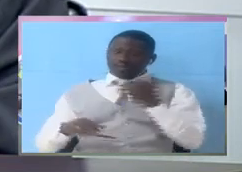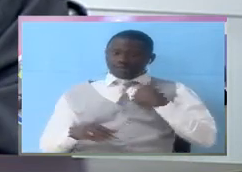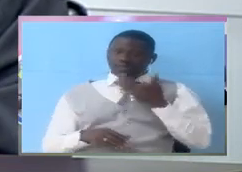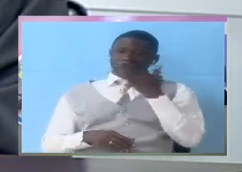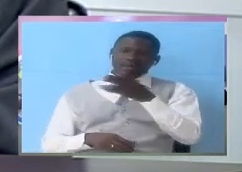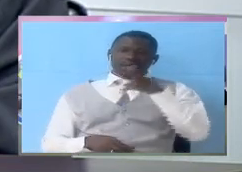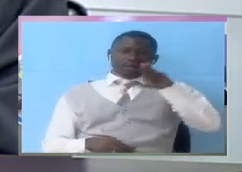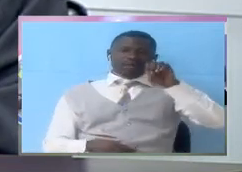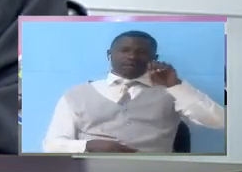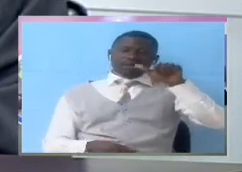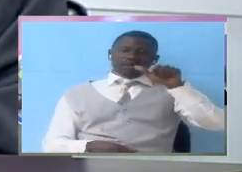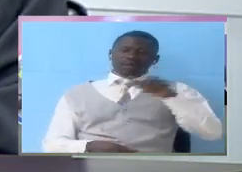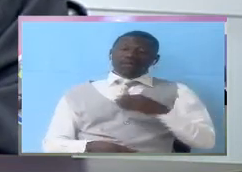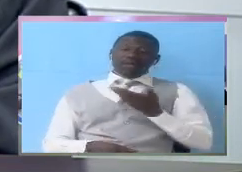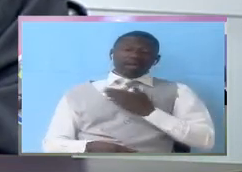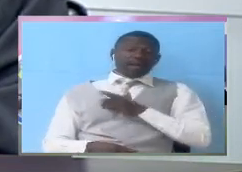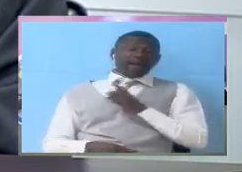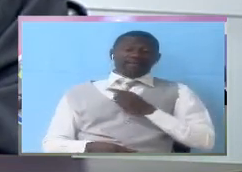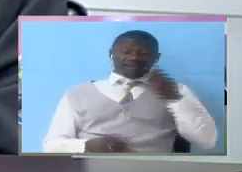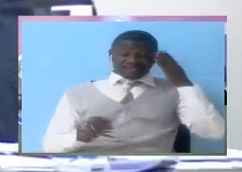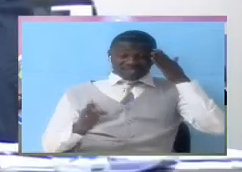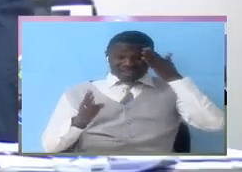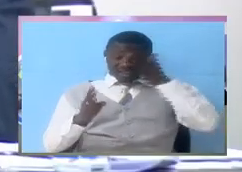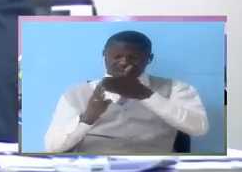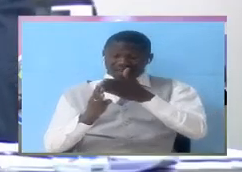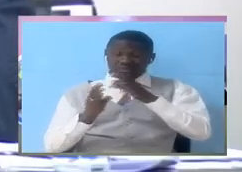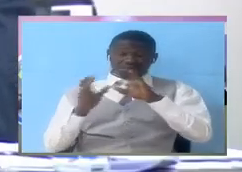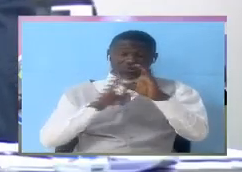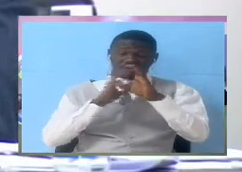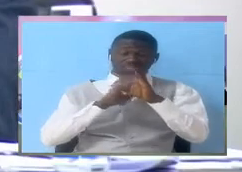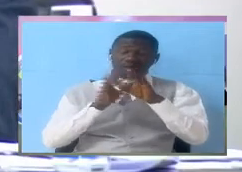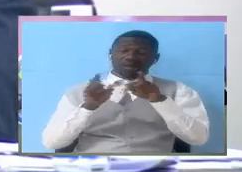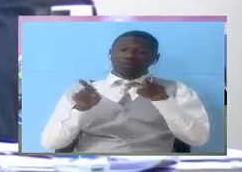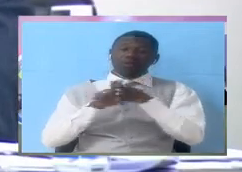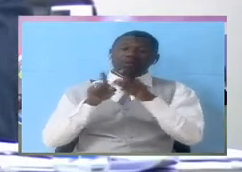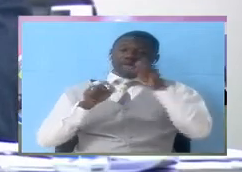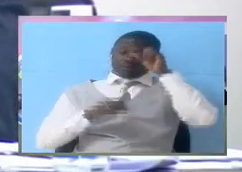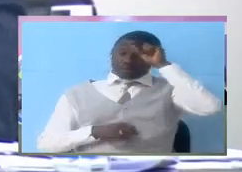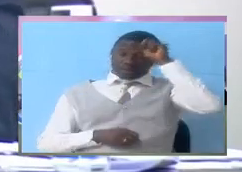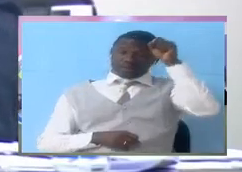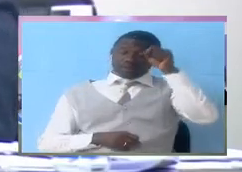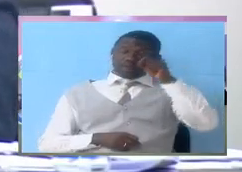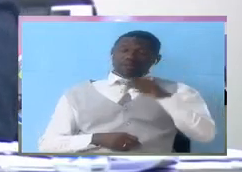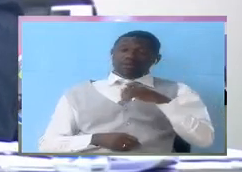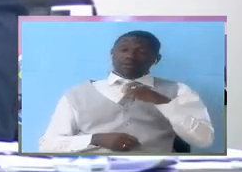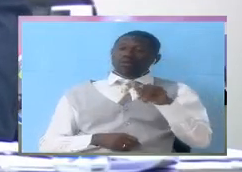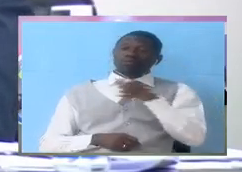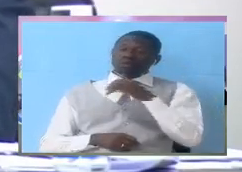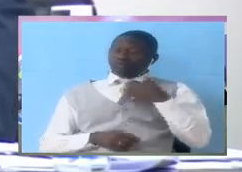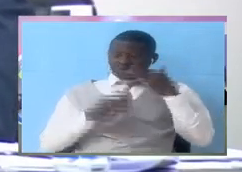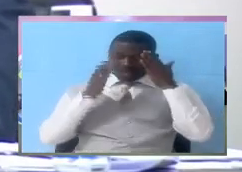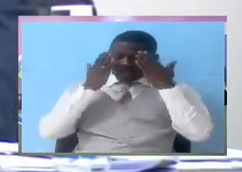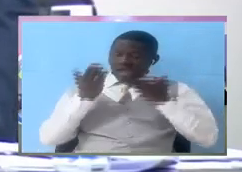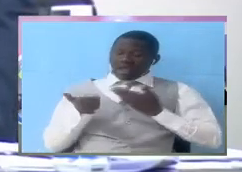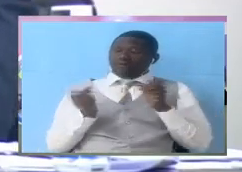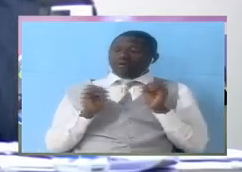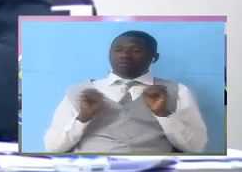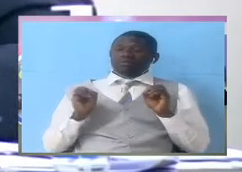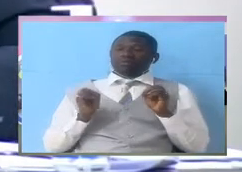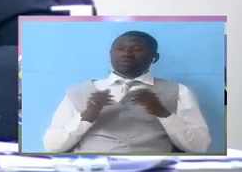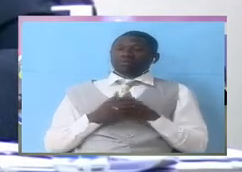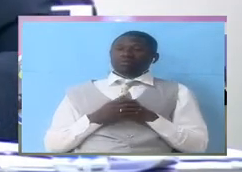contact with the then president. Ñom nak ñoo dey joko ak president bi dara doxut seen digante. Which I hadn't. Te lolu xamna